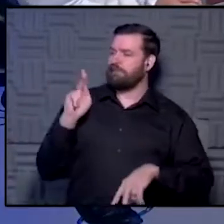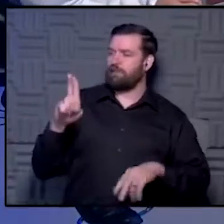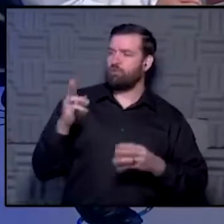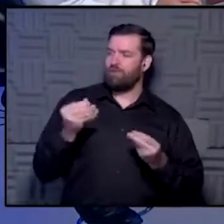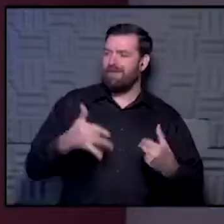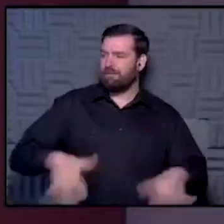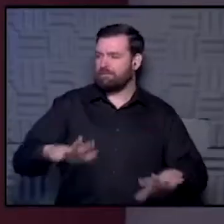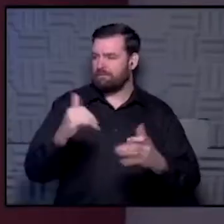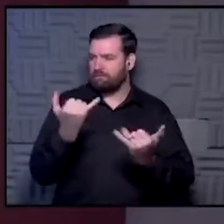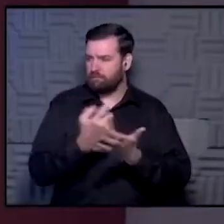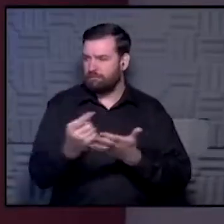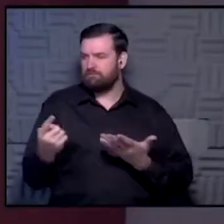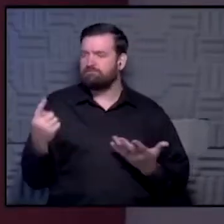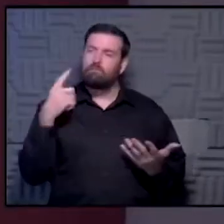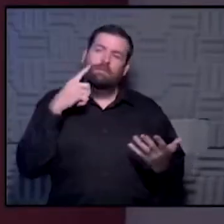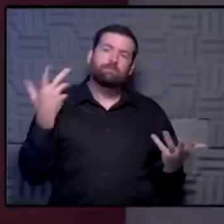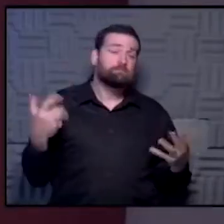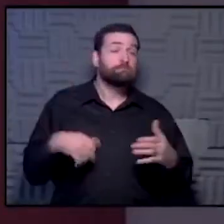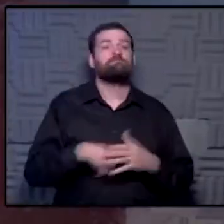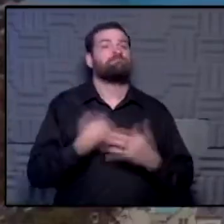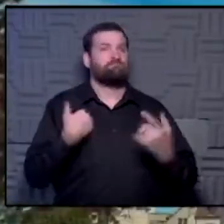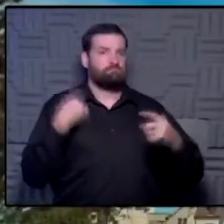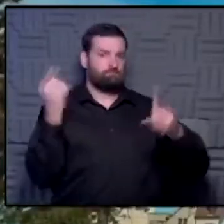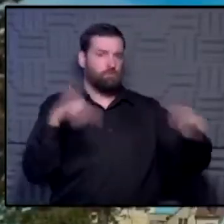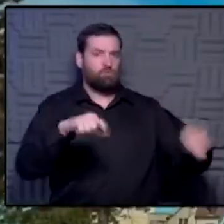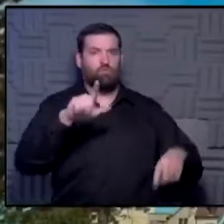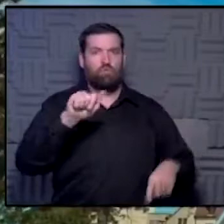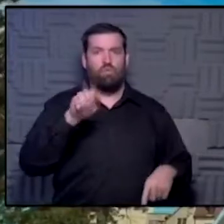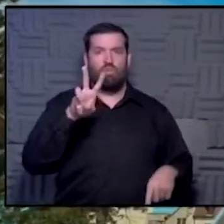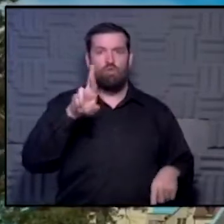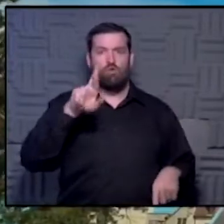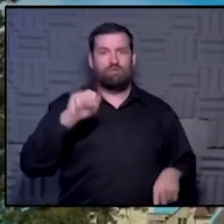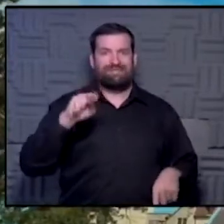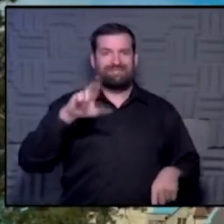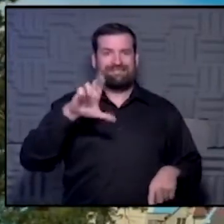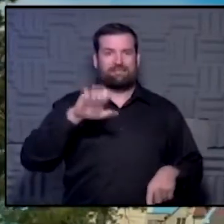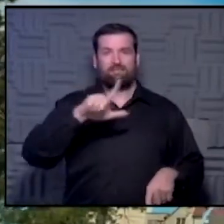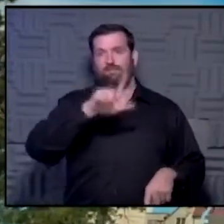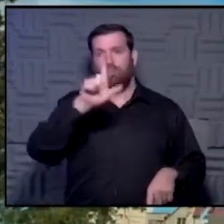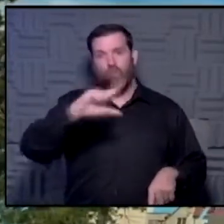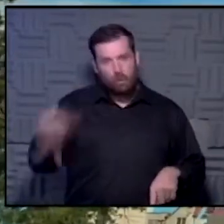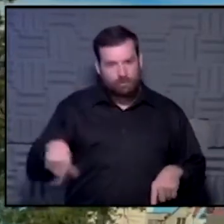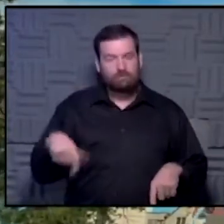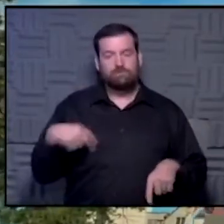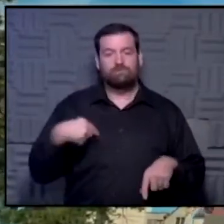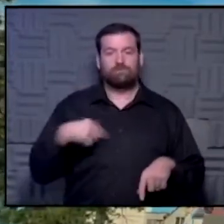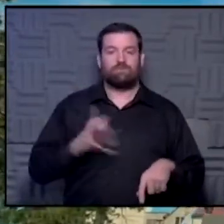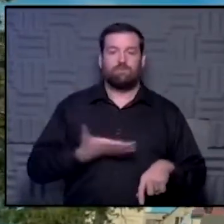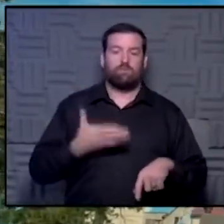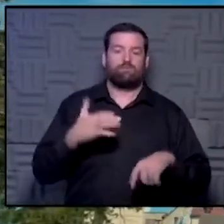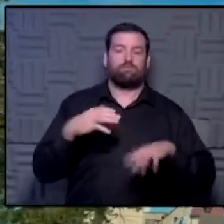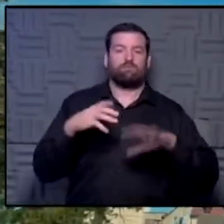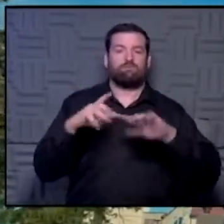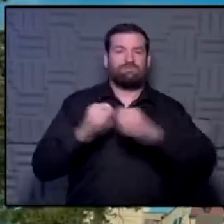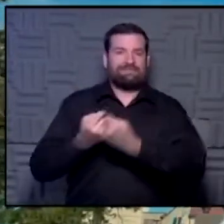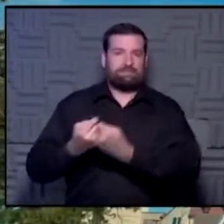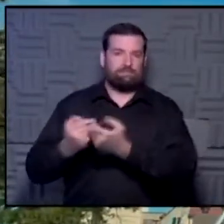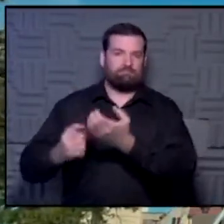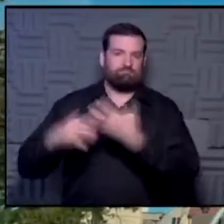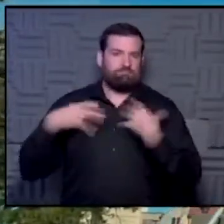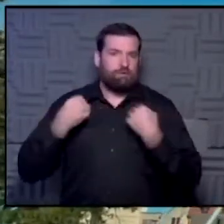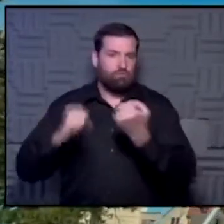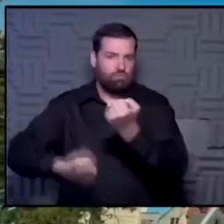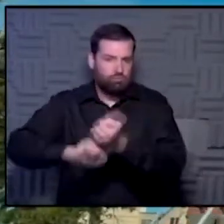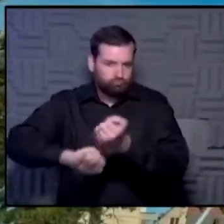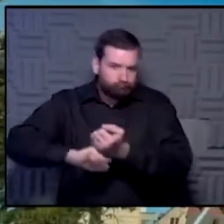it go? So I go to the KU Lawrence campus about once a week in support of our Kansas team health efforts and working